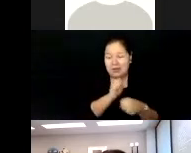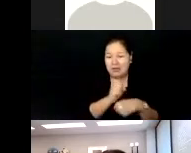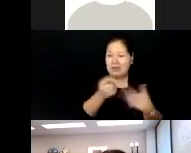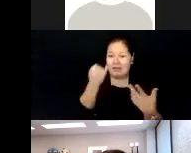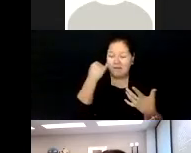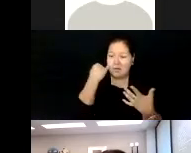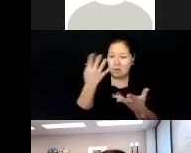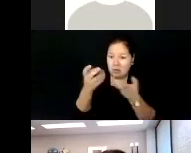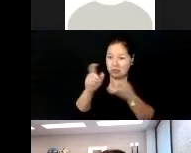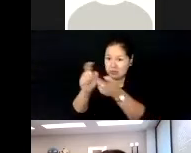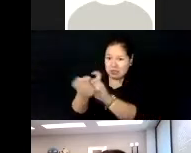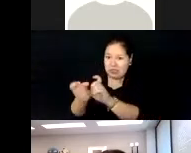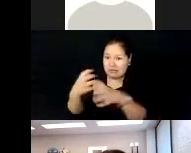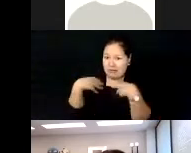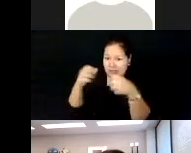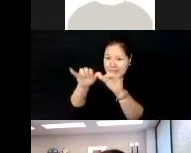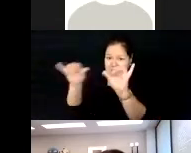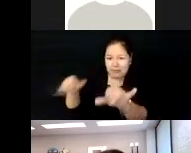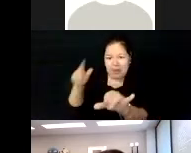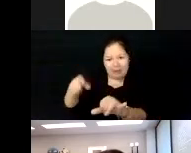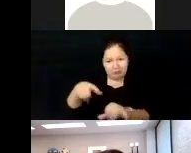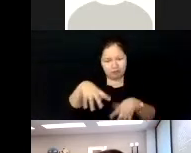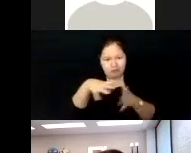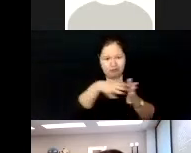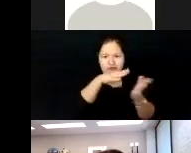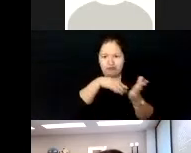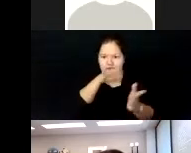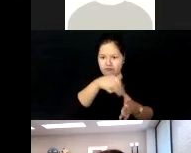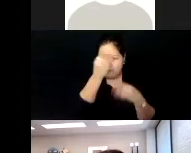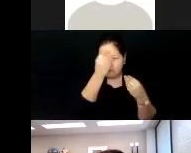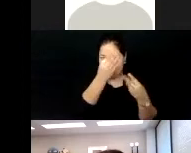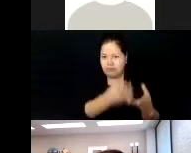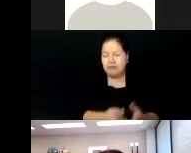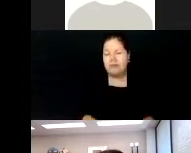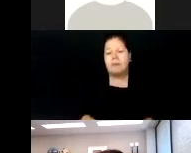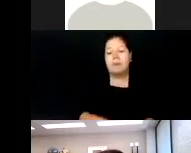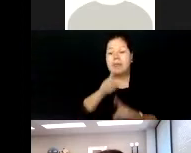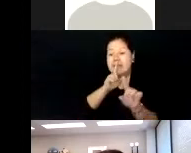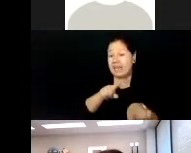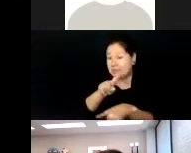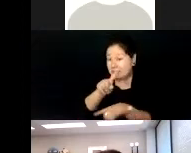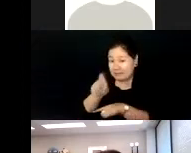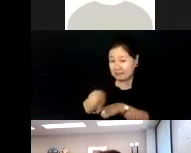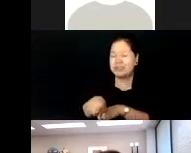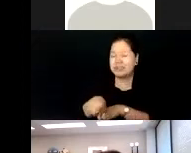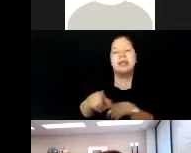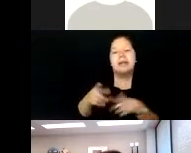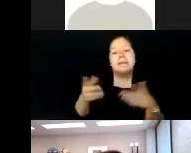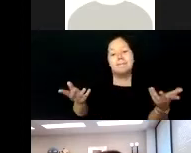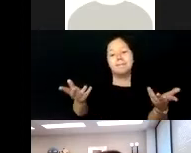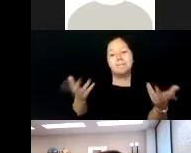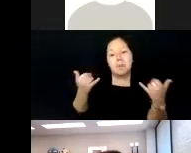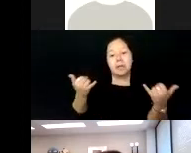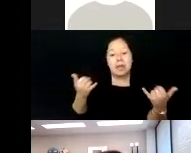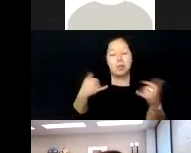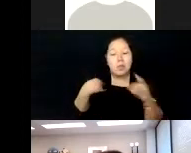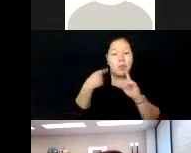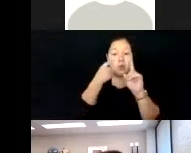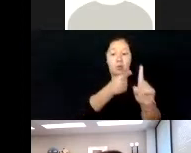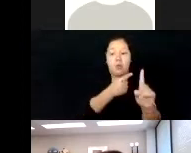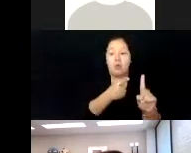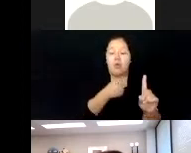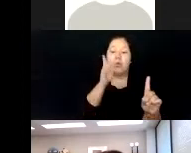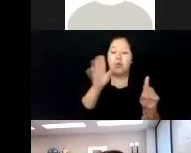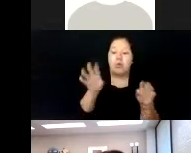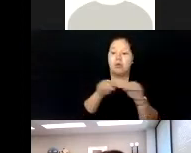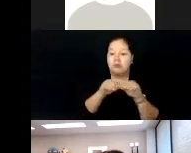in changing health systems. Just to answer the question specifically, we are aiming to launch